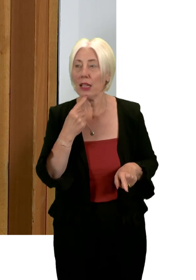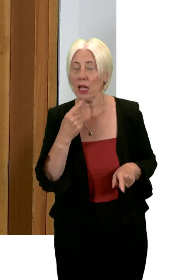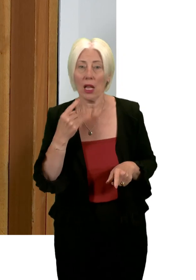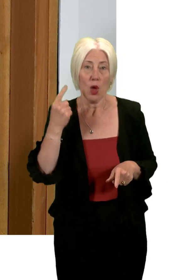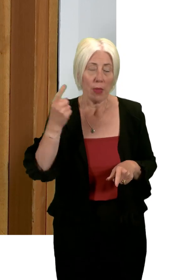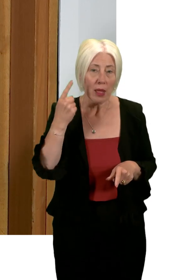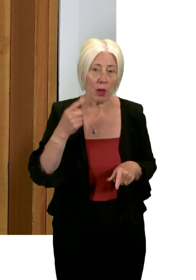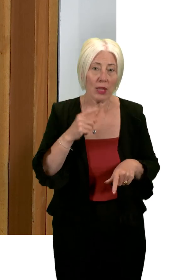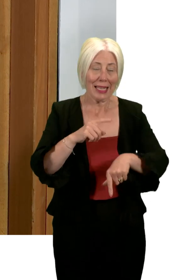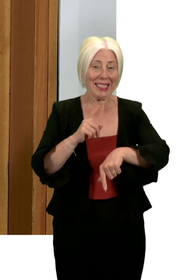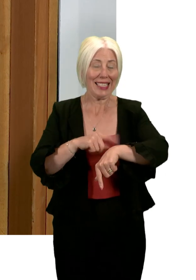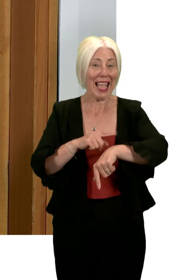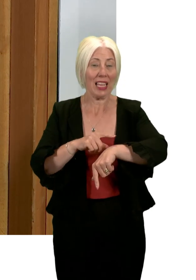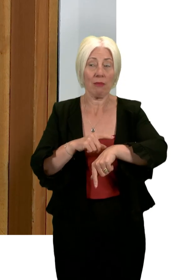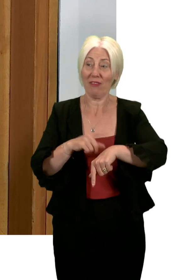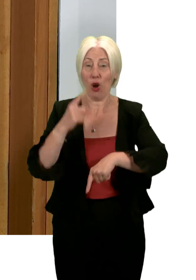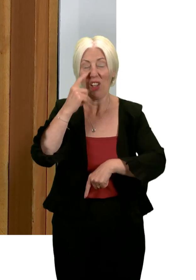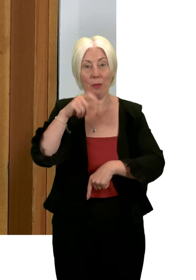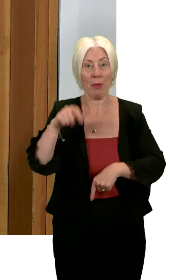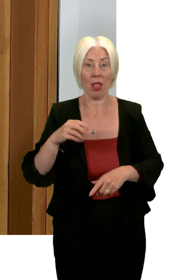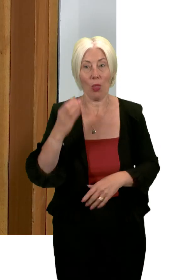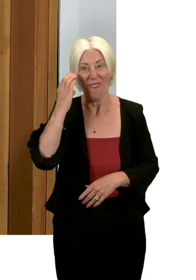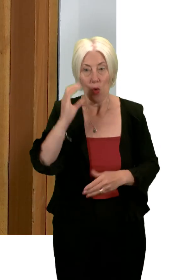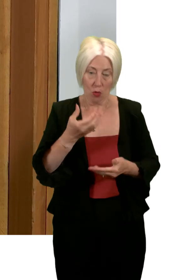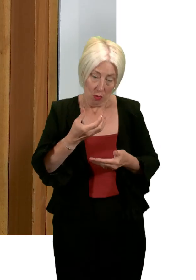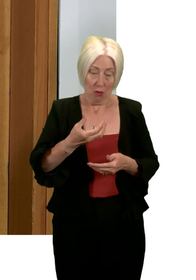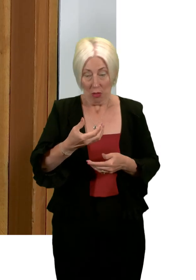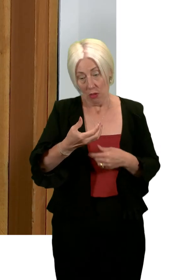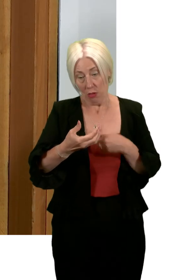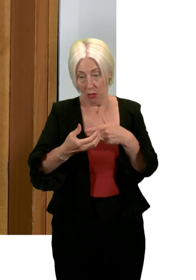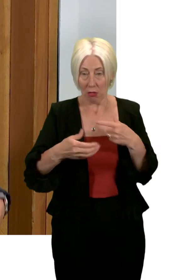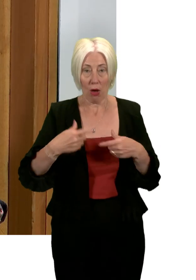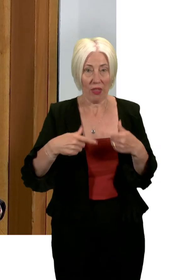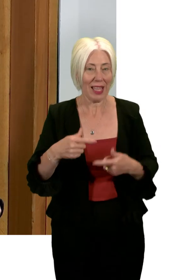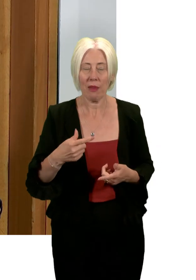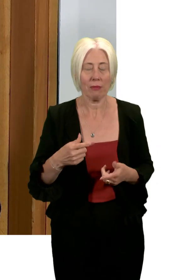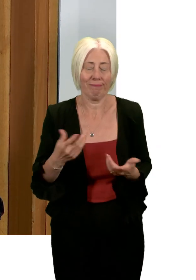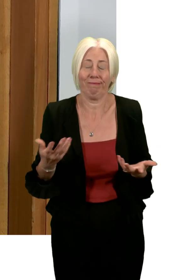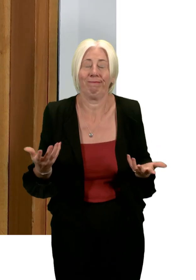time young people spend on their phones, that it's very difficult, because you can't